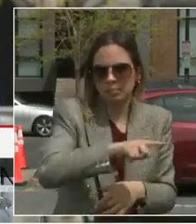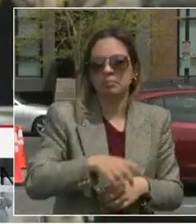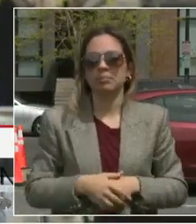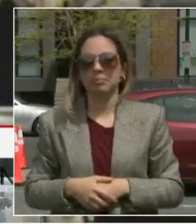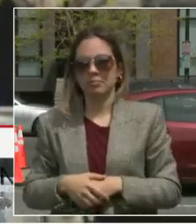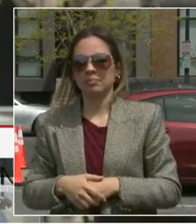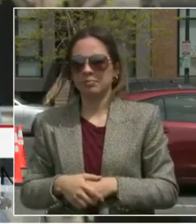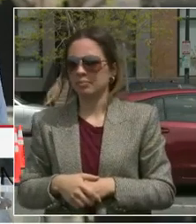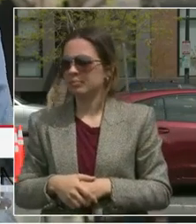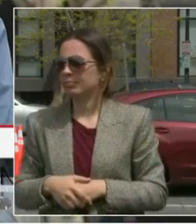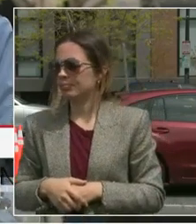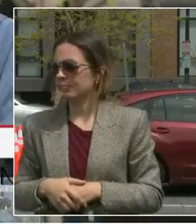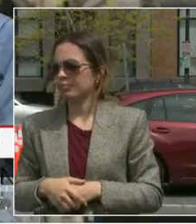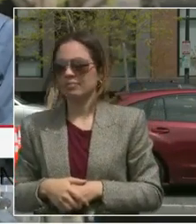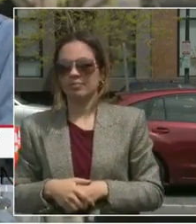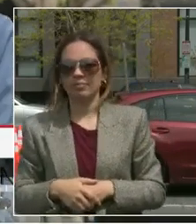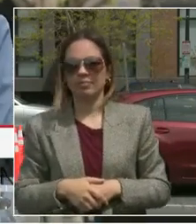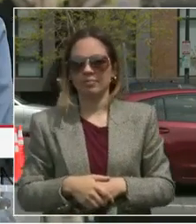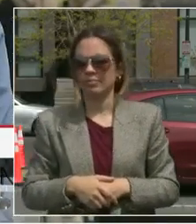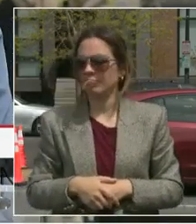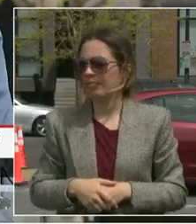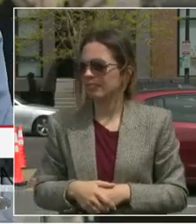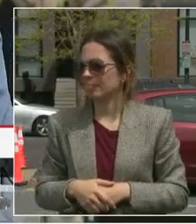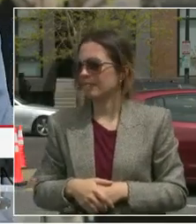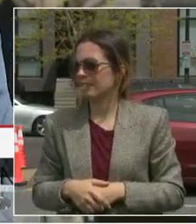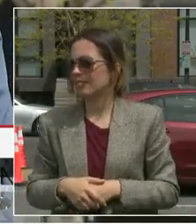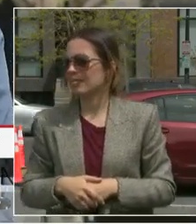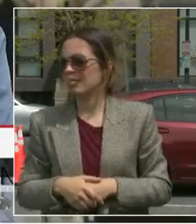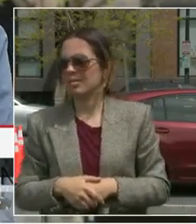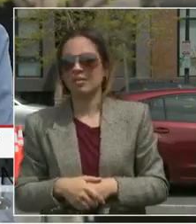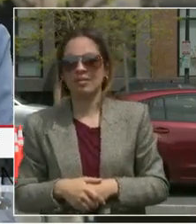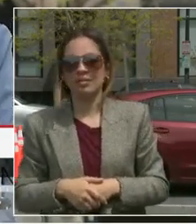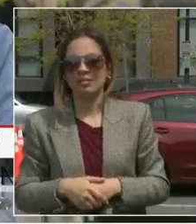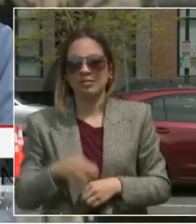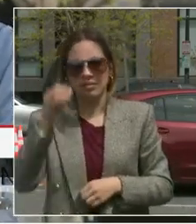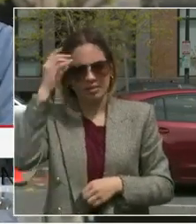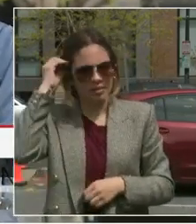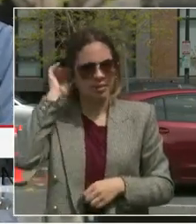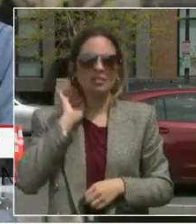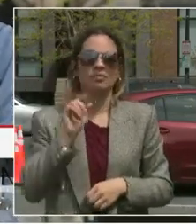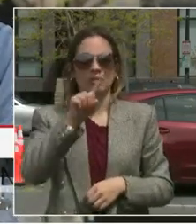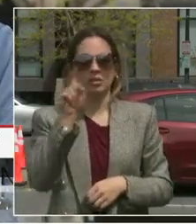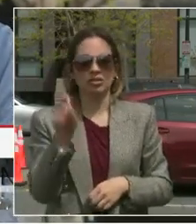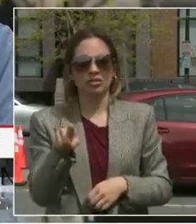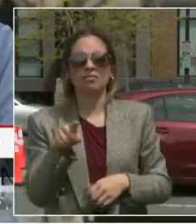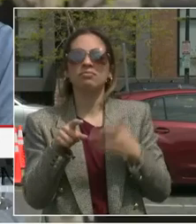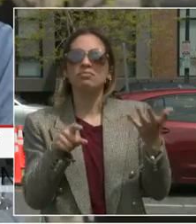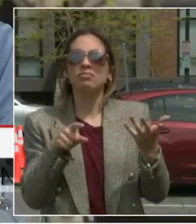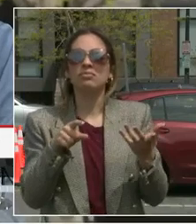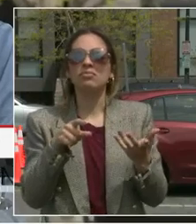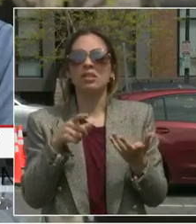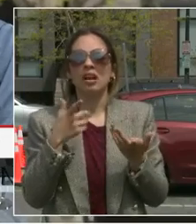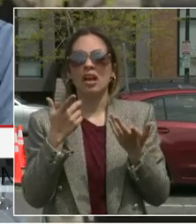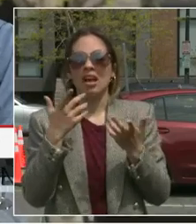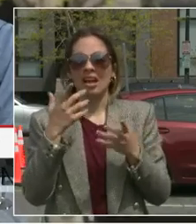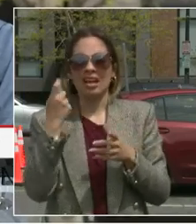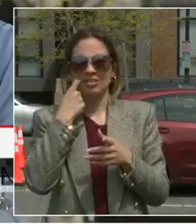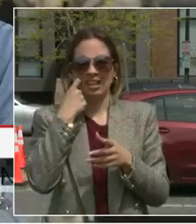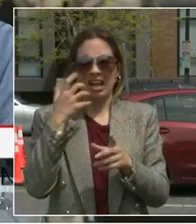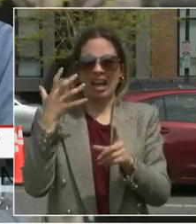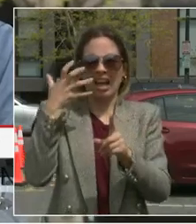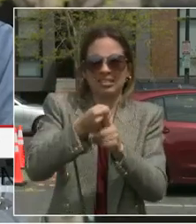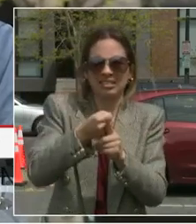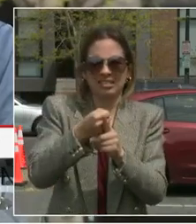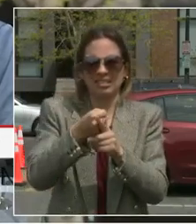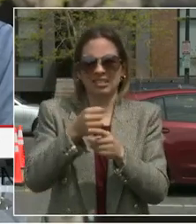Attacks against the population, the community in D.C. and New York. How did the recent attacks against the community in New York and D.C.